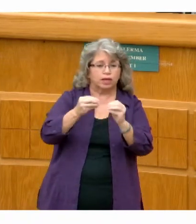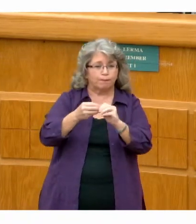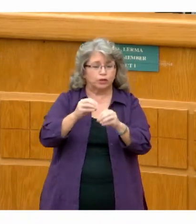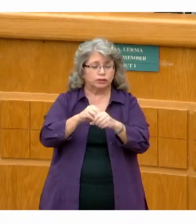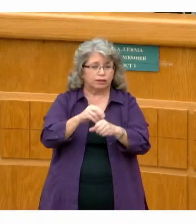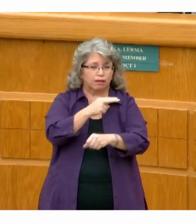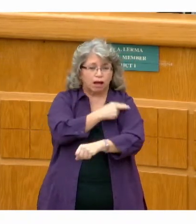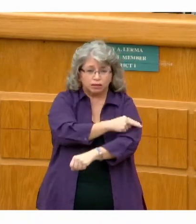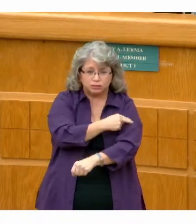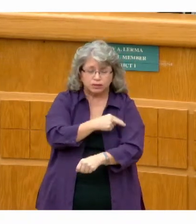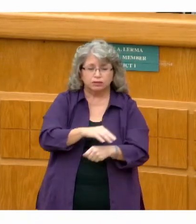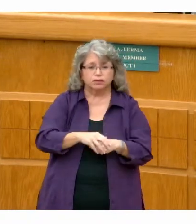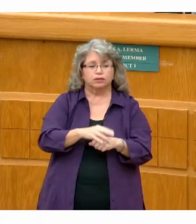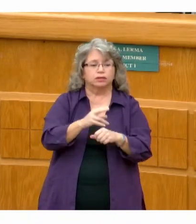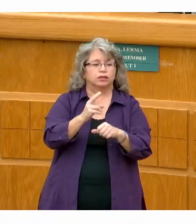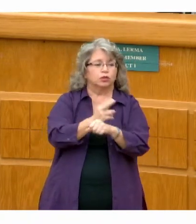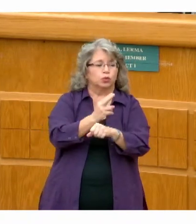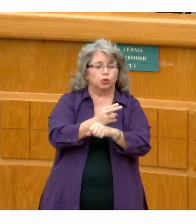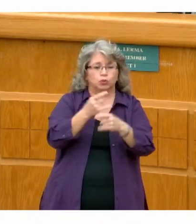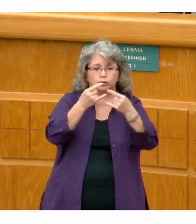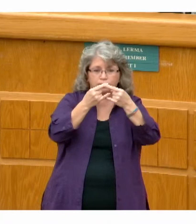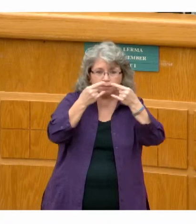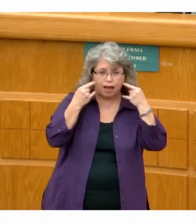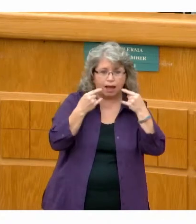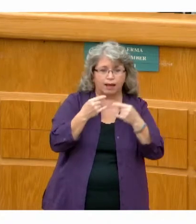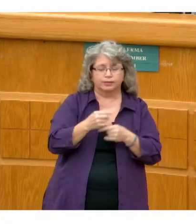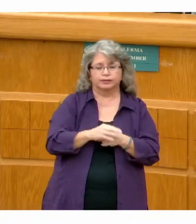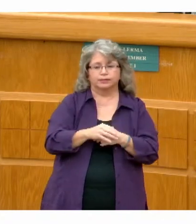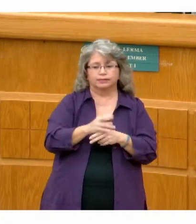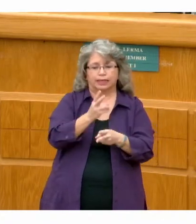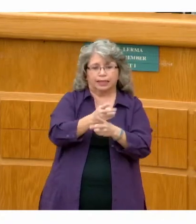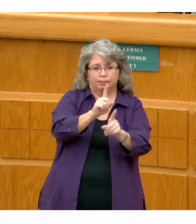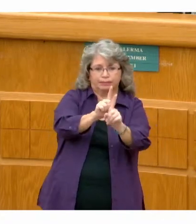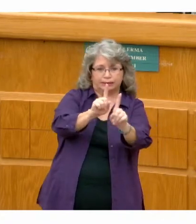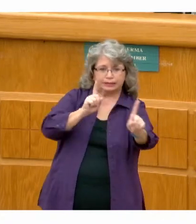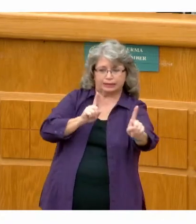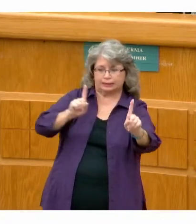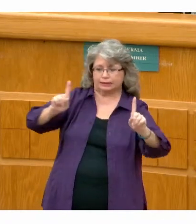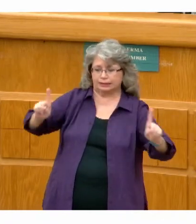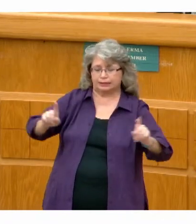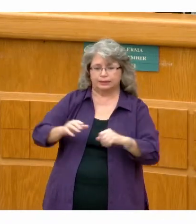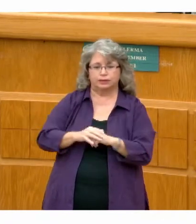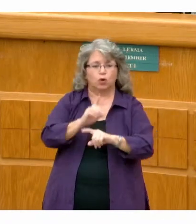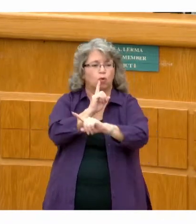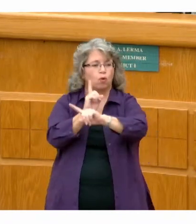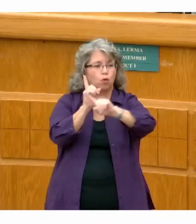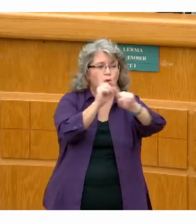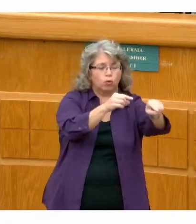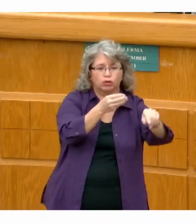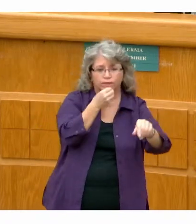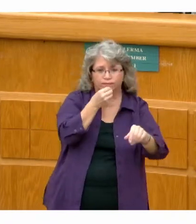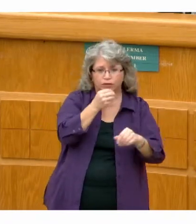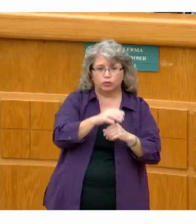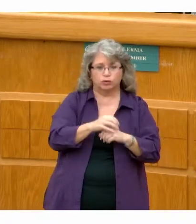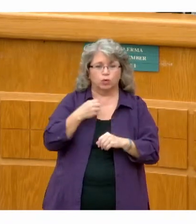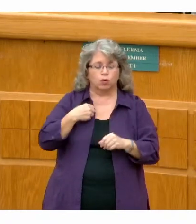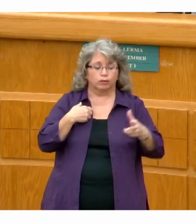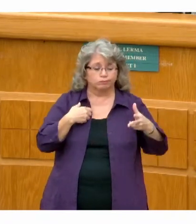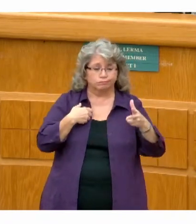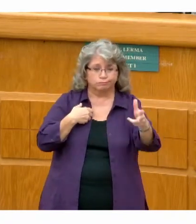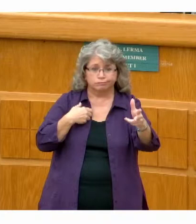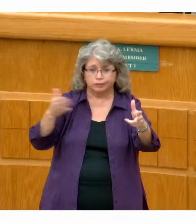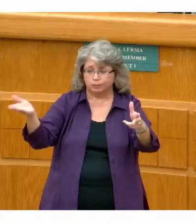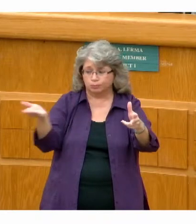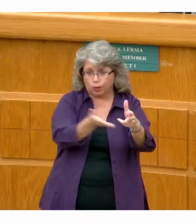pickup at the grocery store instead of going in. So that is a key take-home message. And just because the